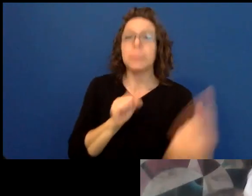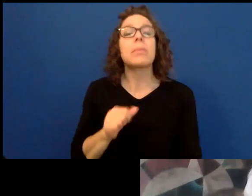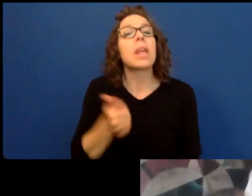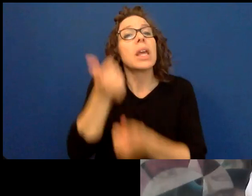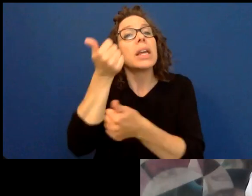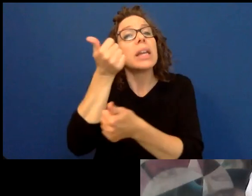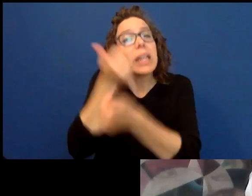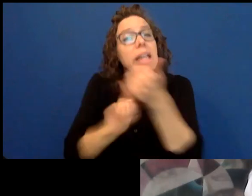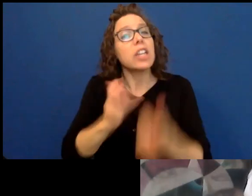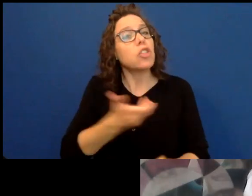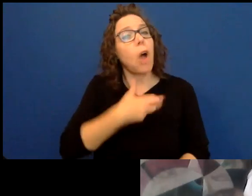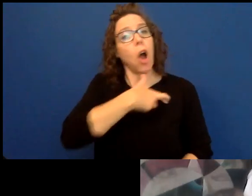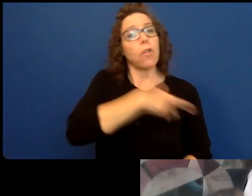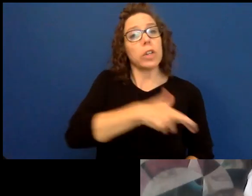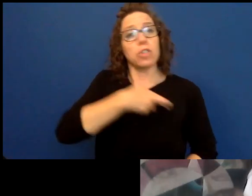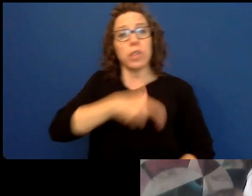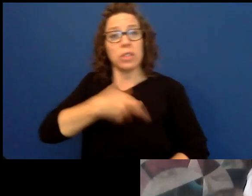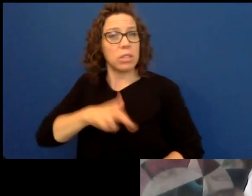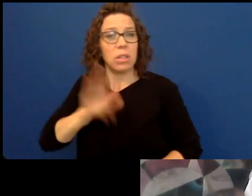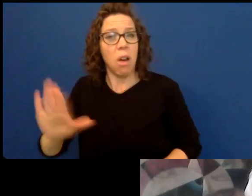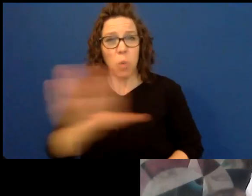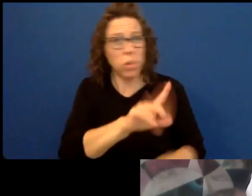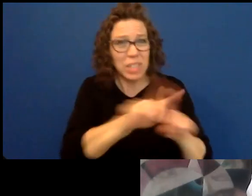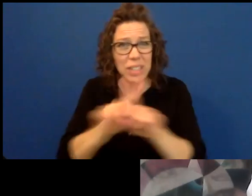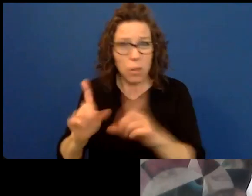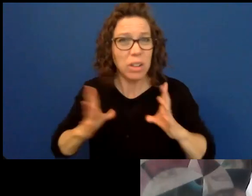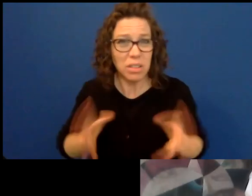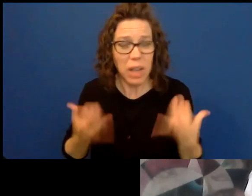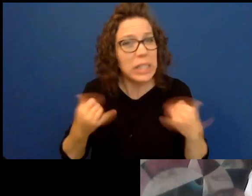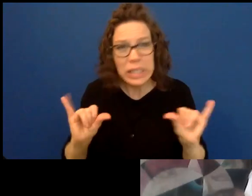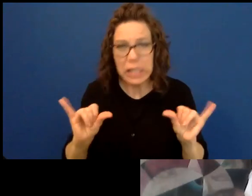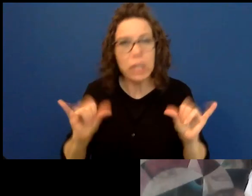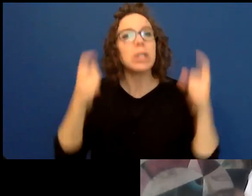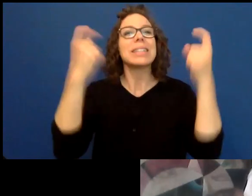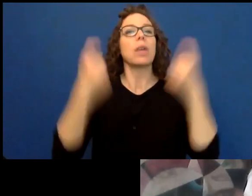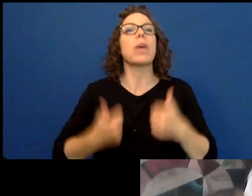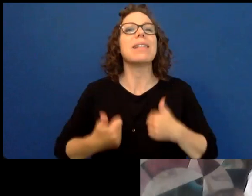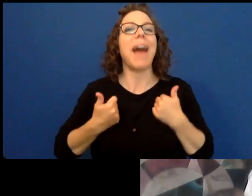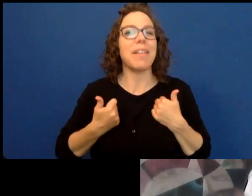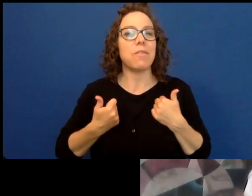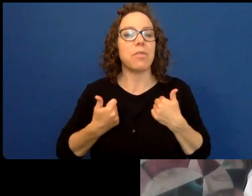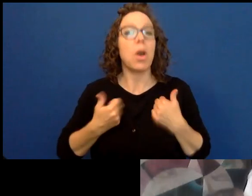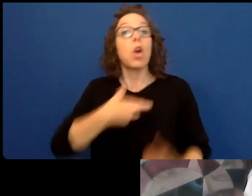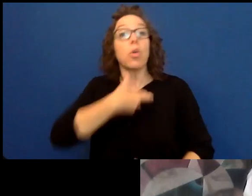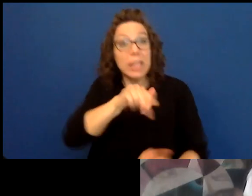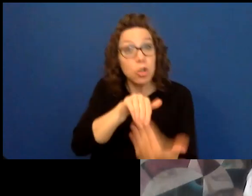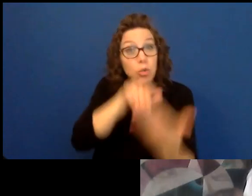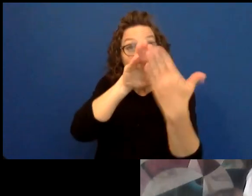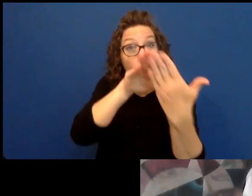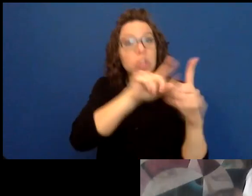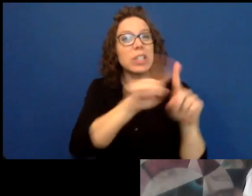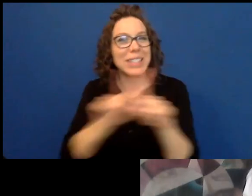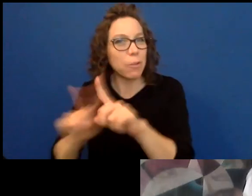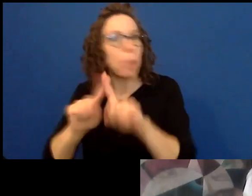faith traditions celebrates life. Our approaches to the divine may differ, but for each of us, God